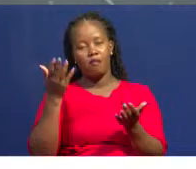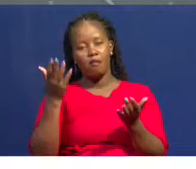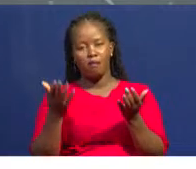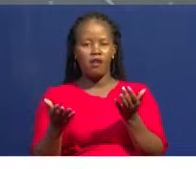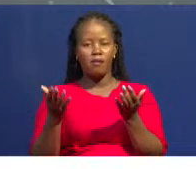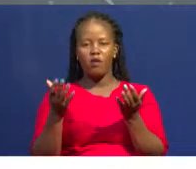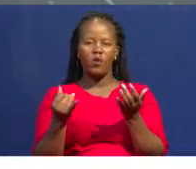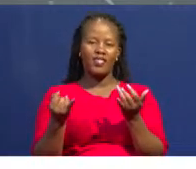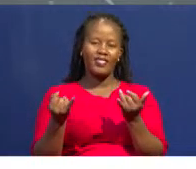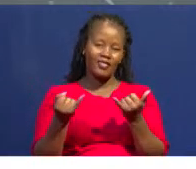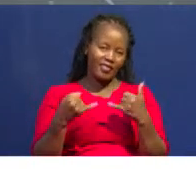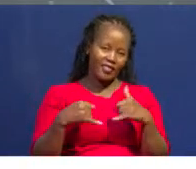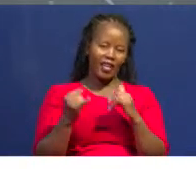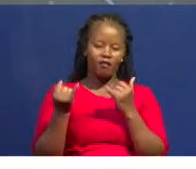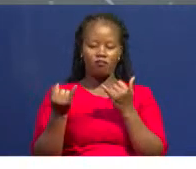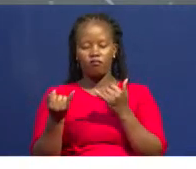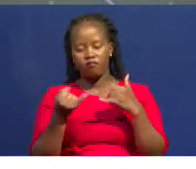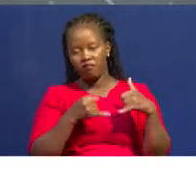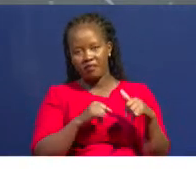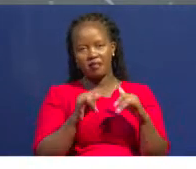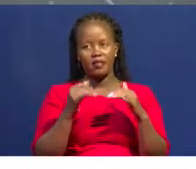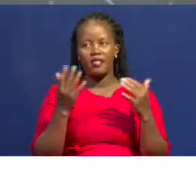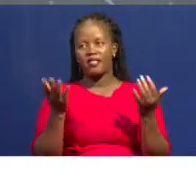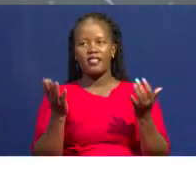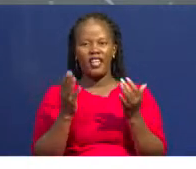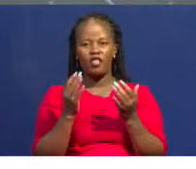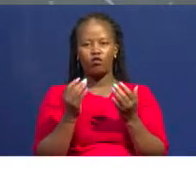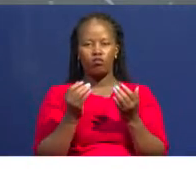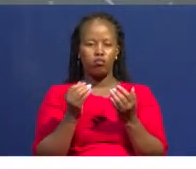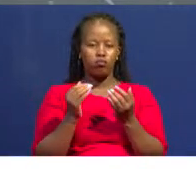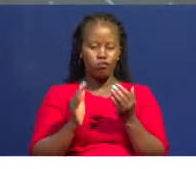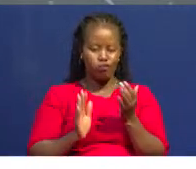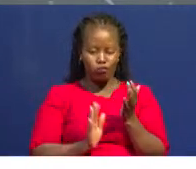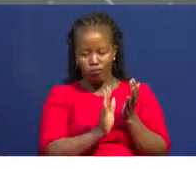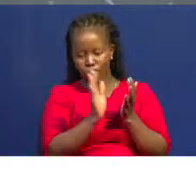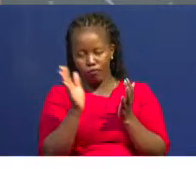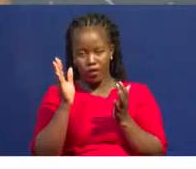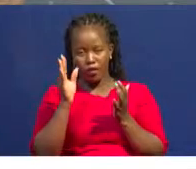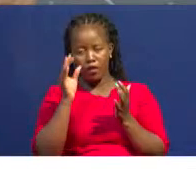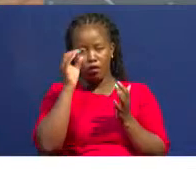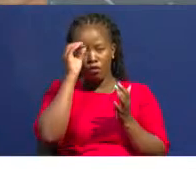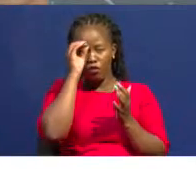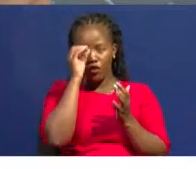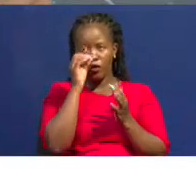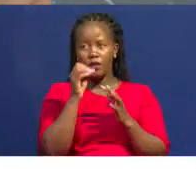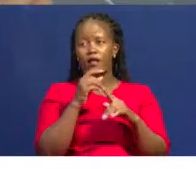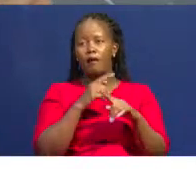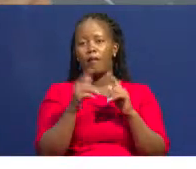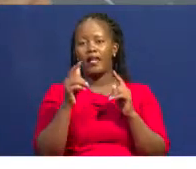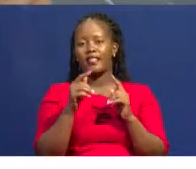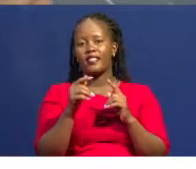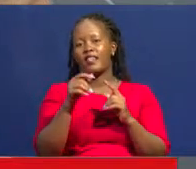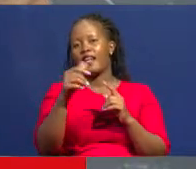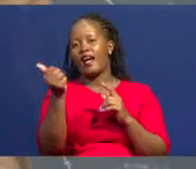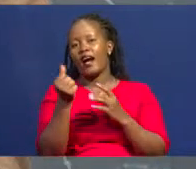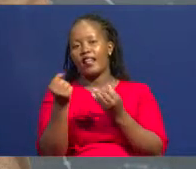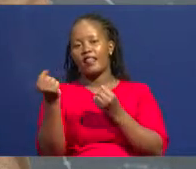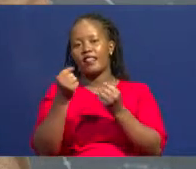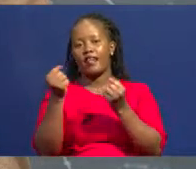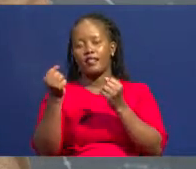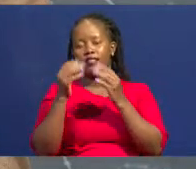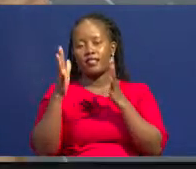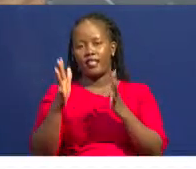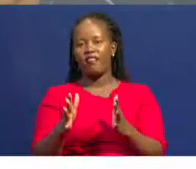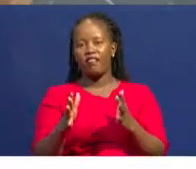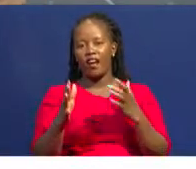trying to evade that pothole, and the other side also has another